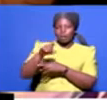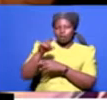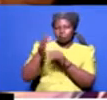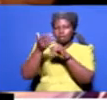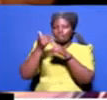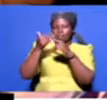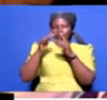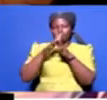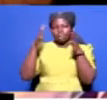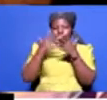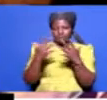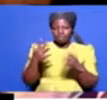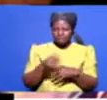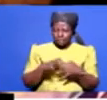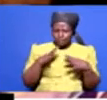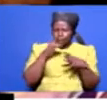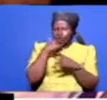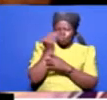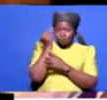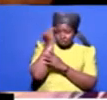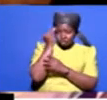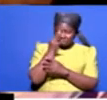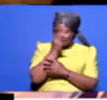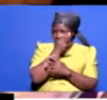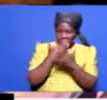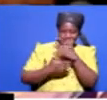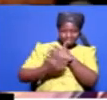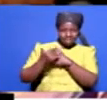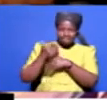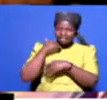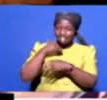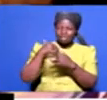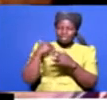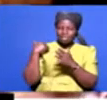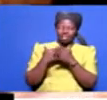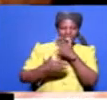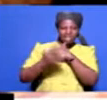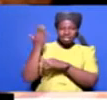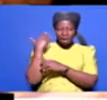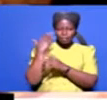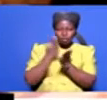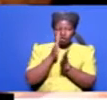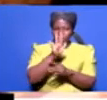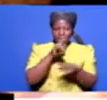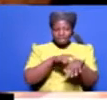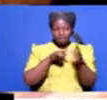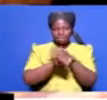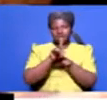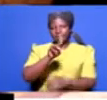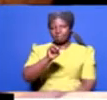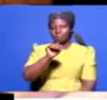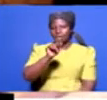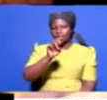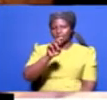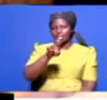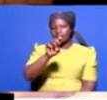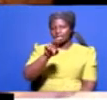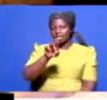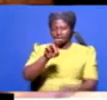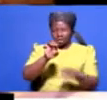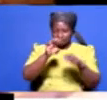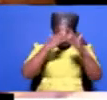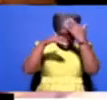Those who knew Mwai Kibaki from his childhood days through his time at Makerere University speak of a man who, right from the